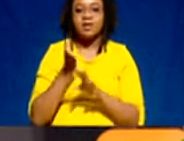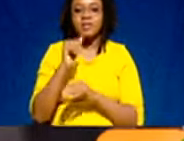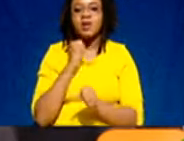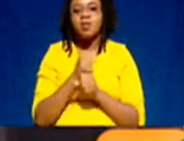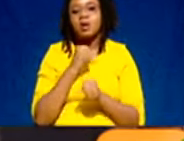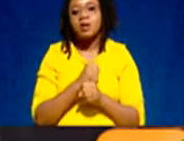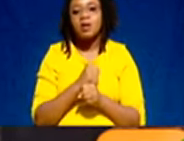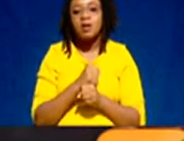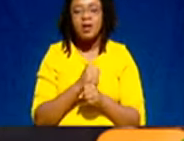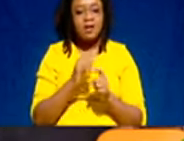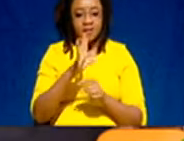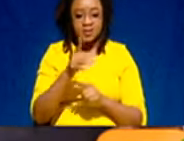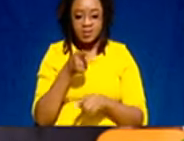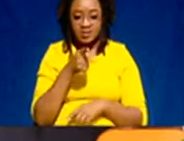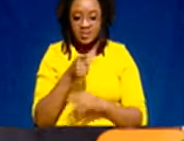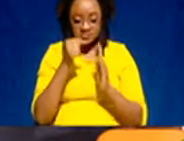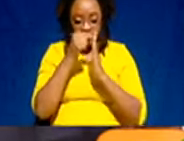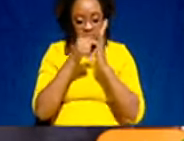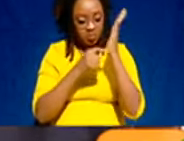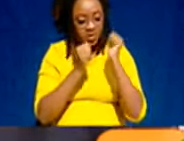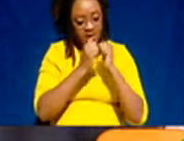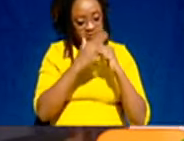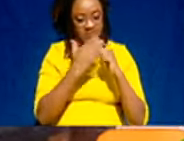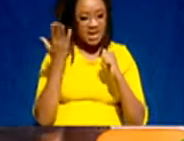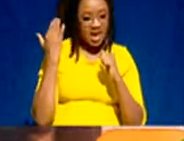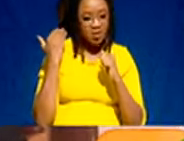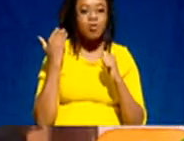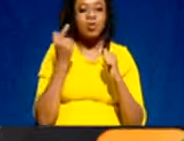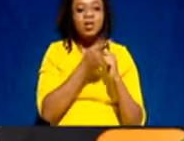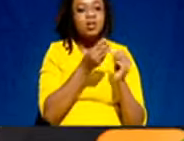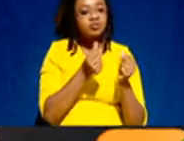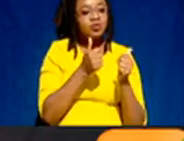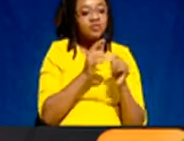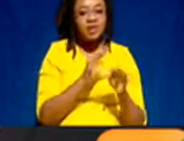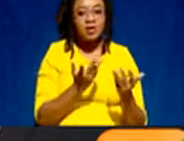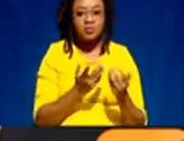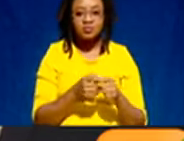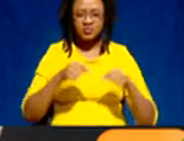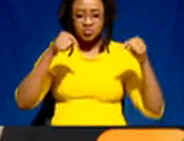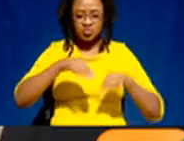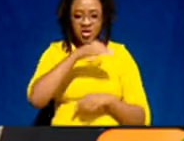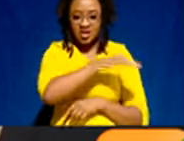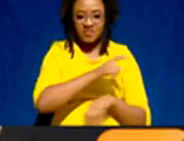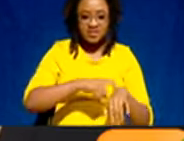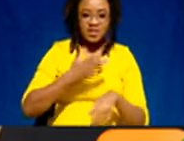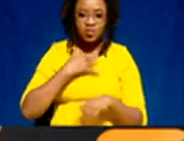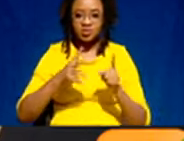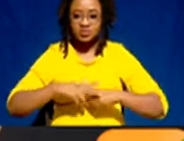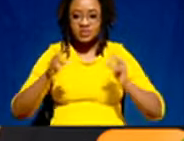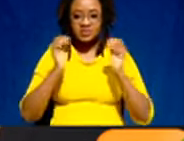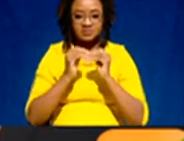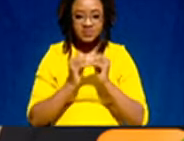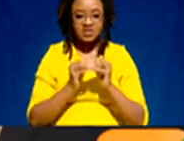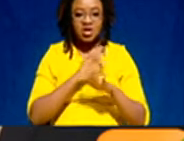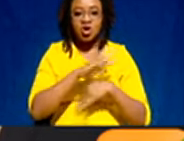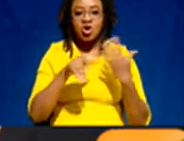the government on the 19 key grievances that led to the strike. This evening, as you are to start the meeting, they decided to